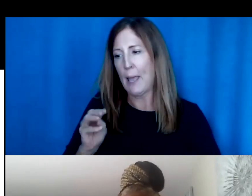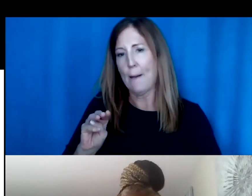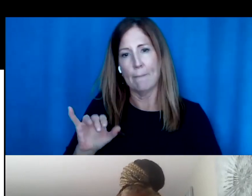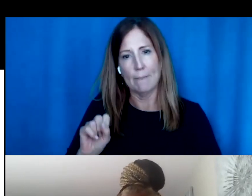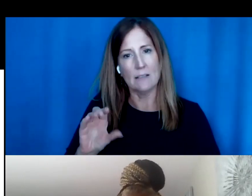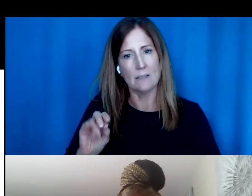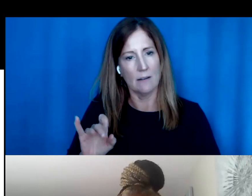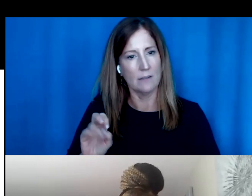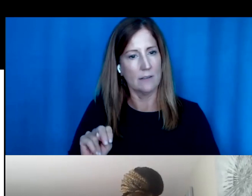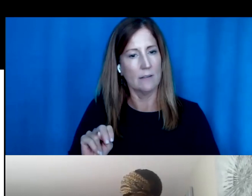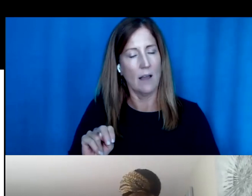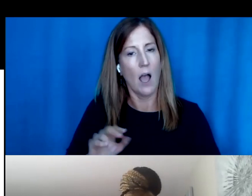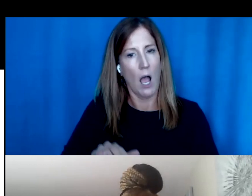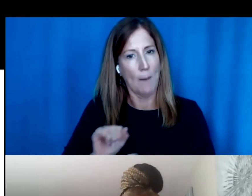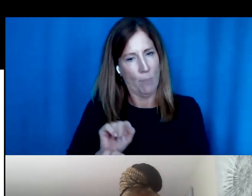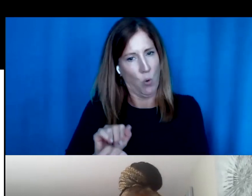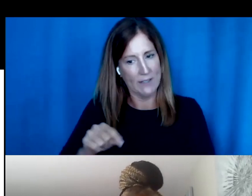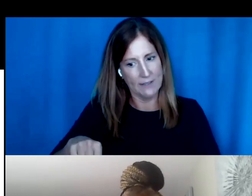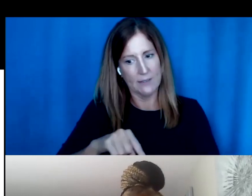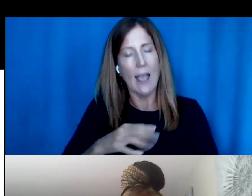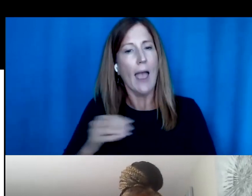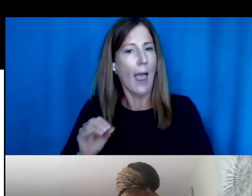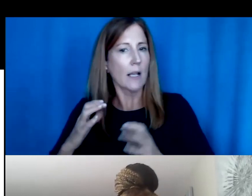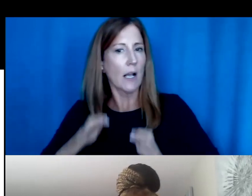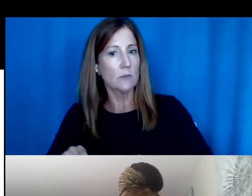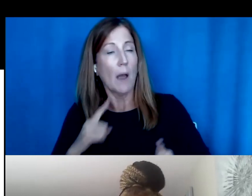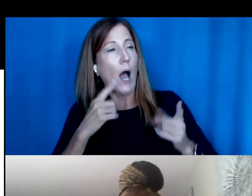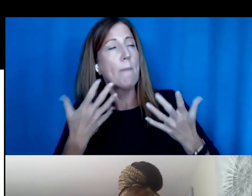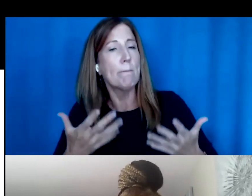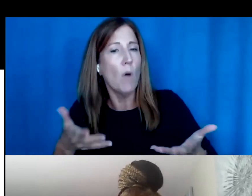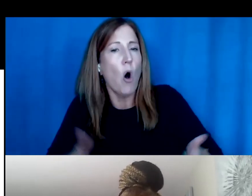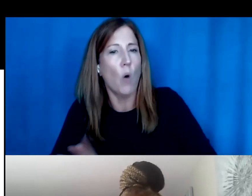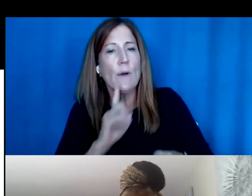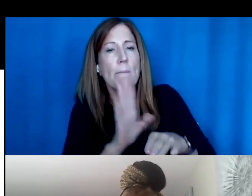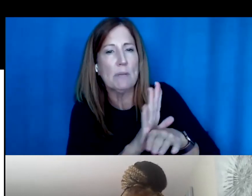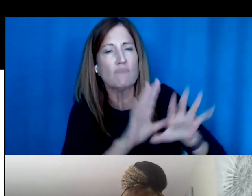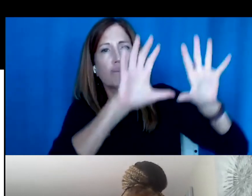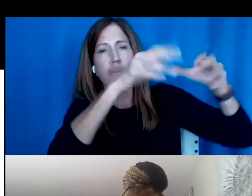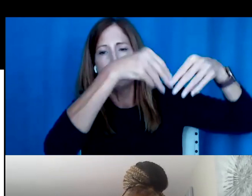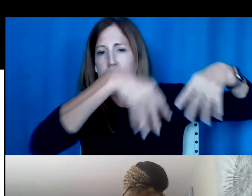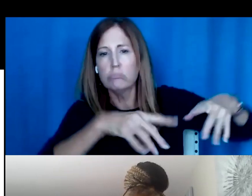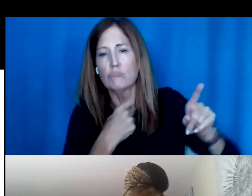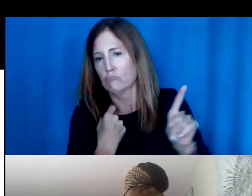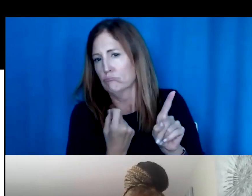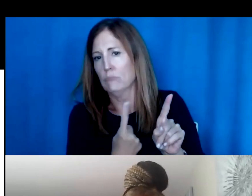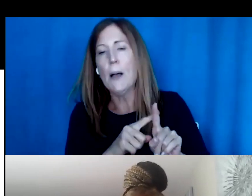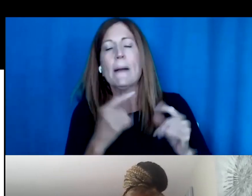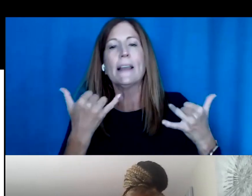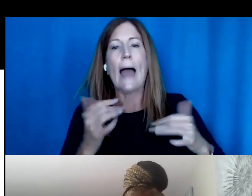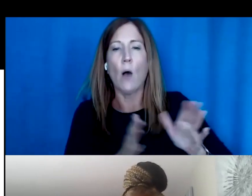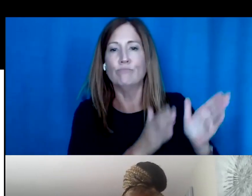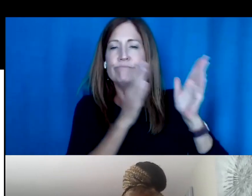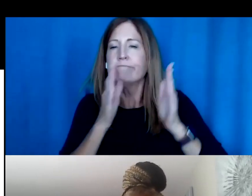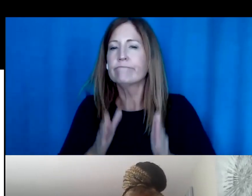employees and customers? I believe we've covered organizations, but I want to give a space before we move into